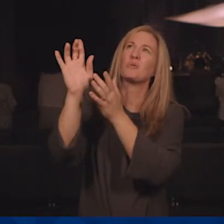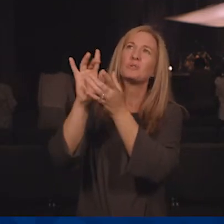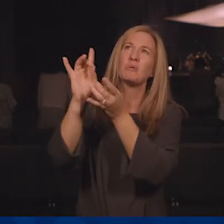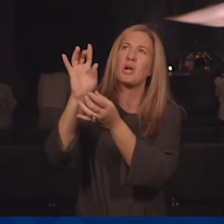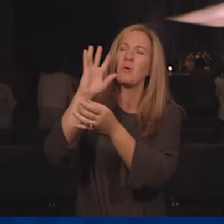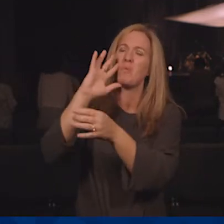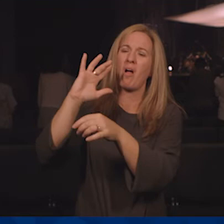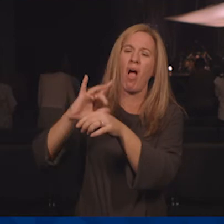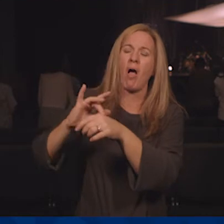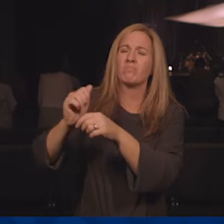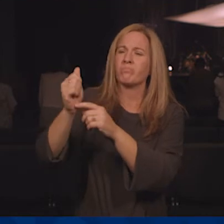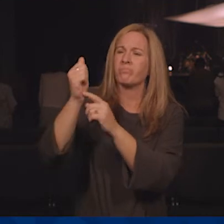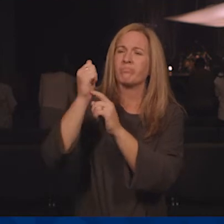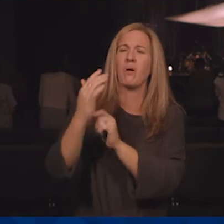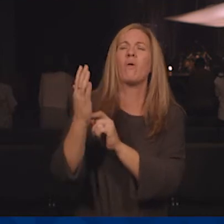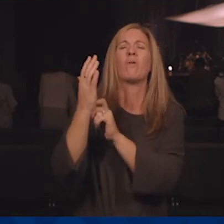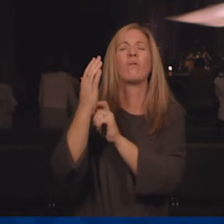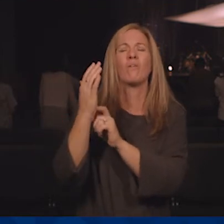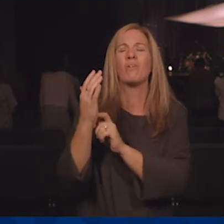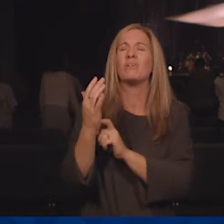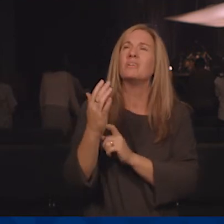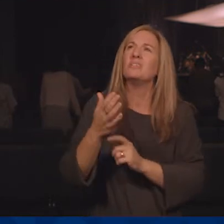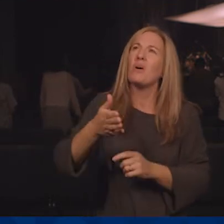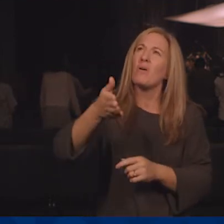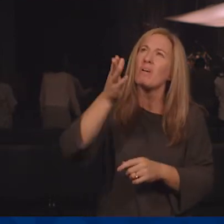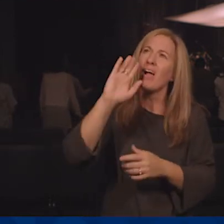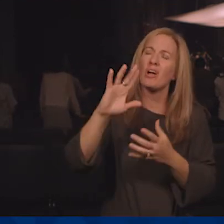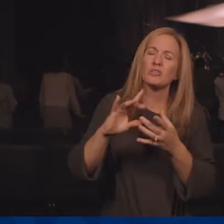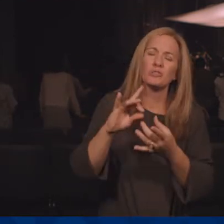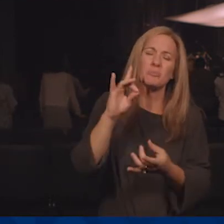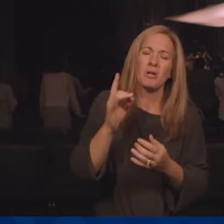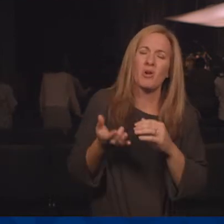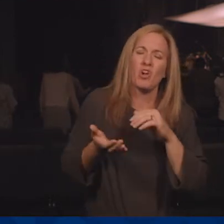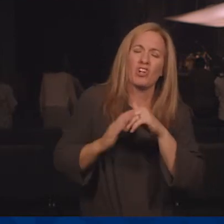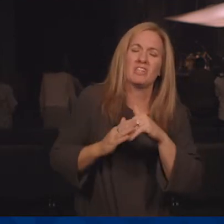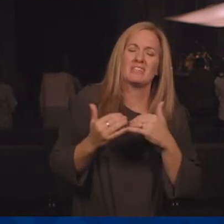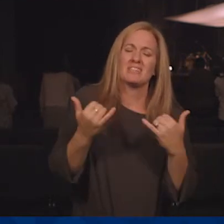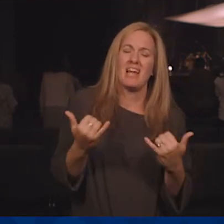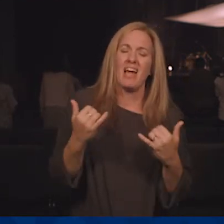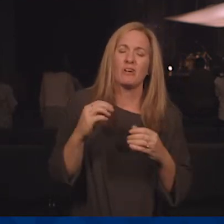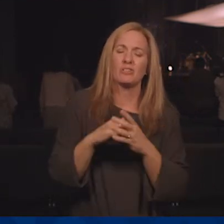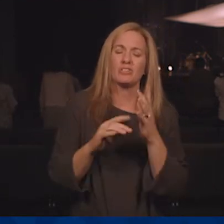Spirit. So would you increase your presence, Spirit of God, now in the name of Jesus? Would you come?